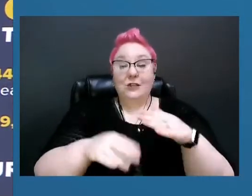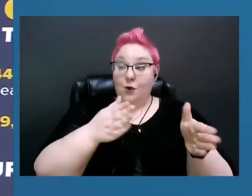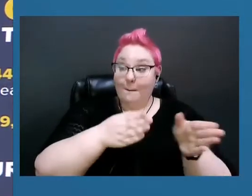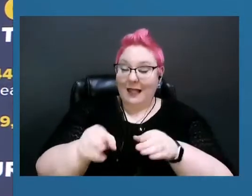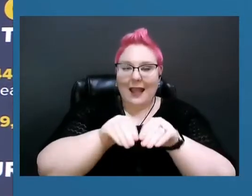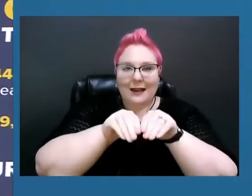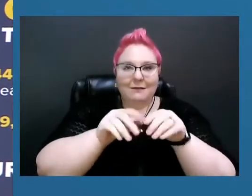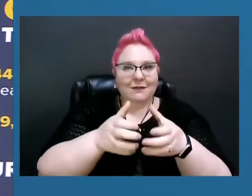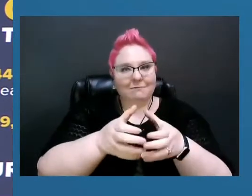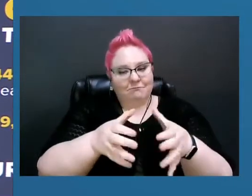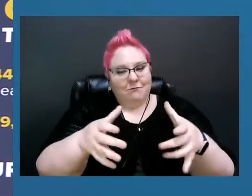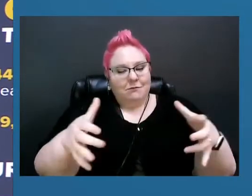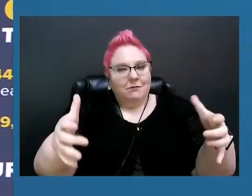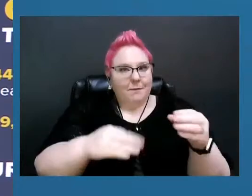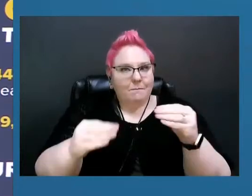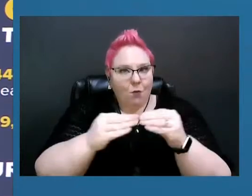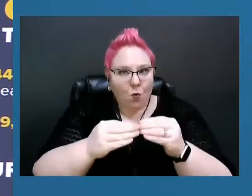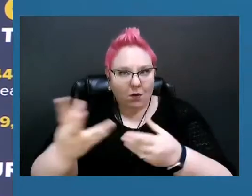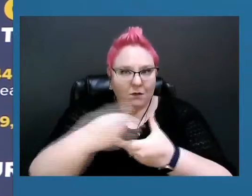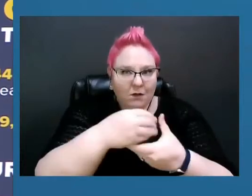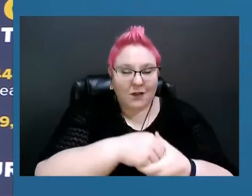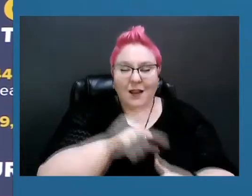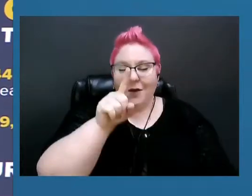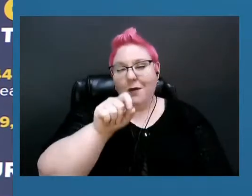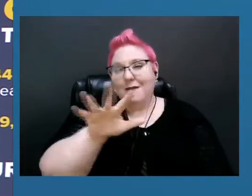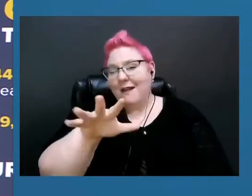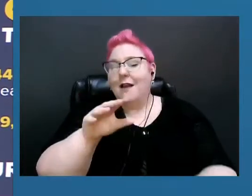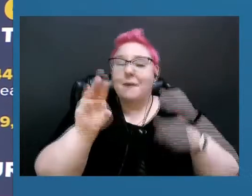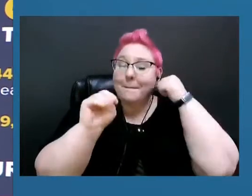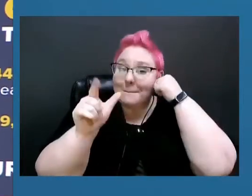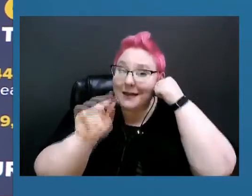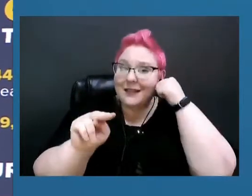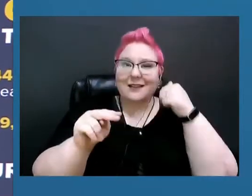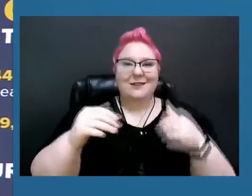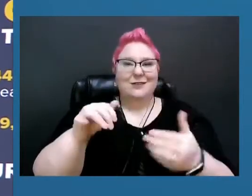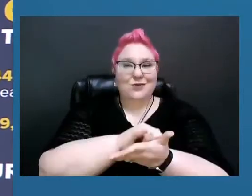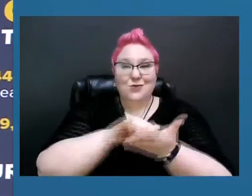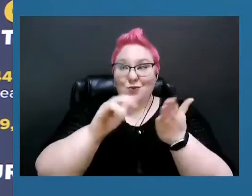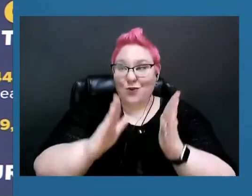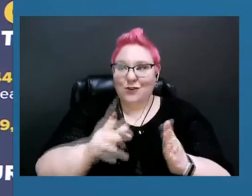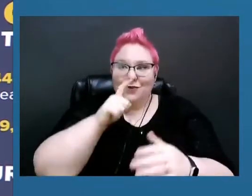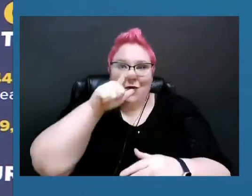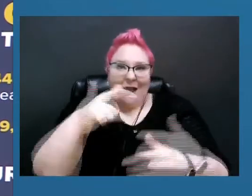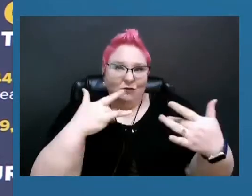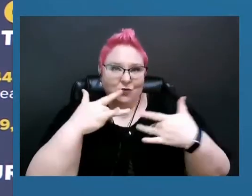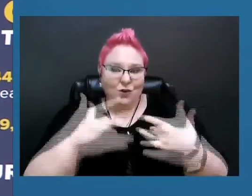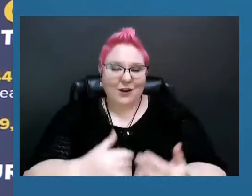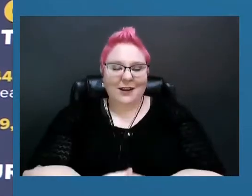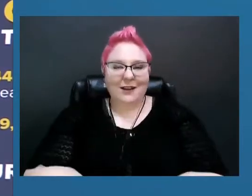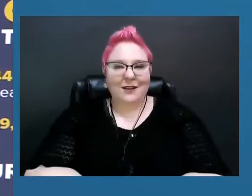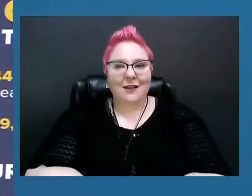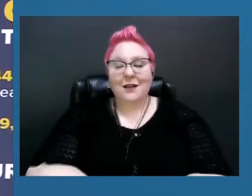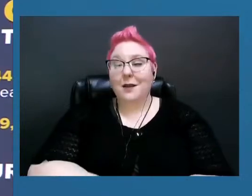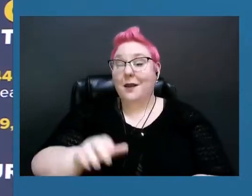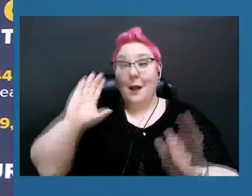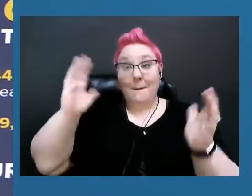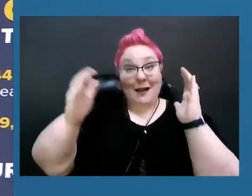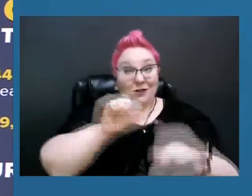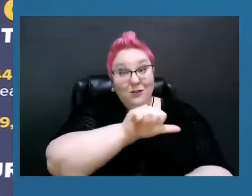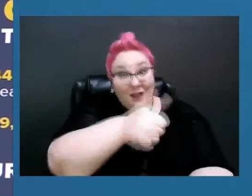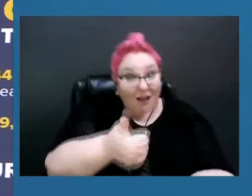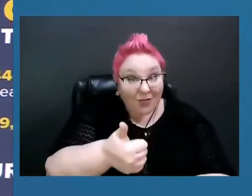mentioned, to 1.5 million New Yorkers who don't have to worry about it. Now, compared to the rest of the country, our uninsured rate is